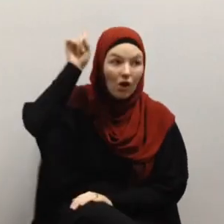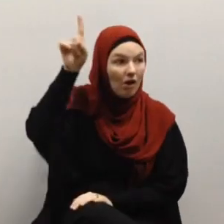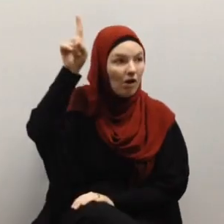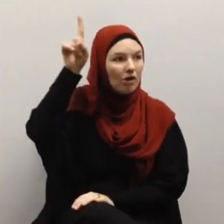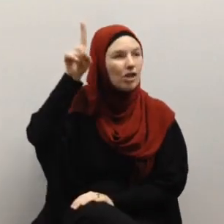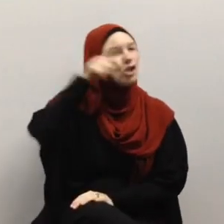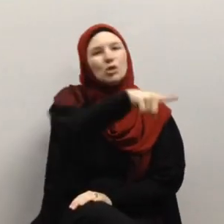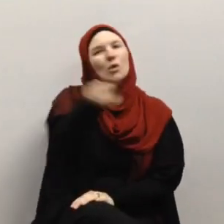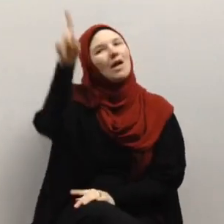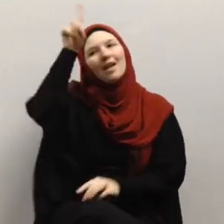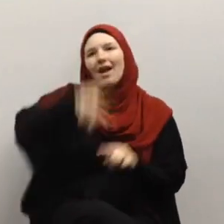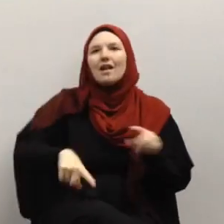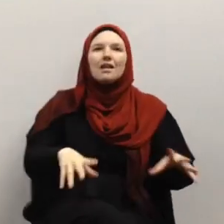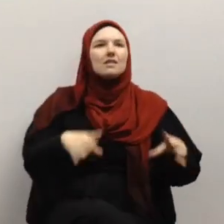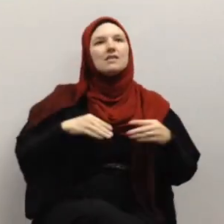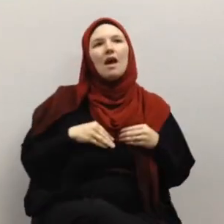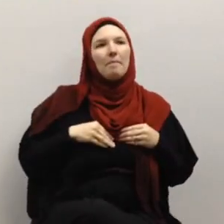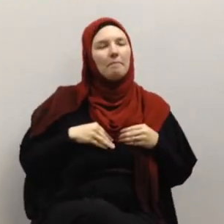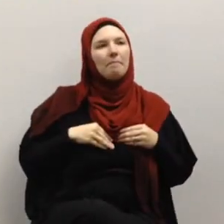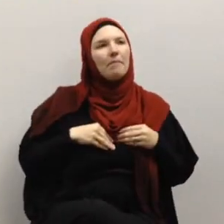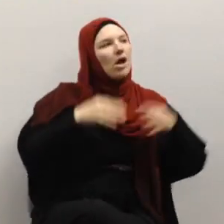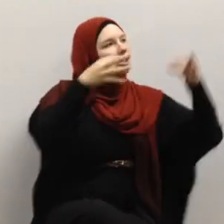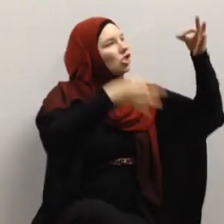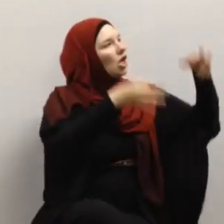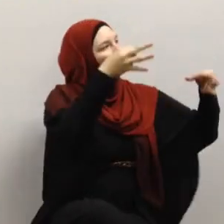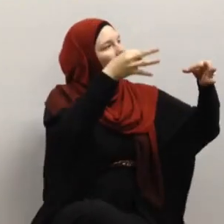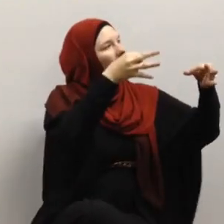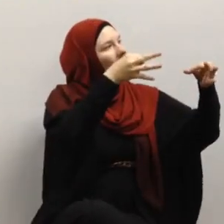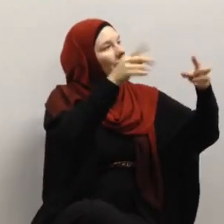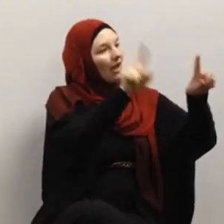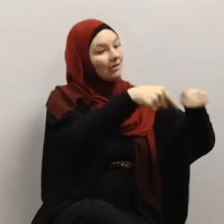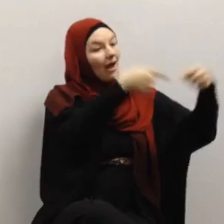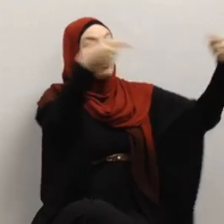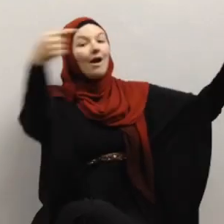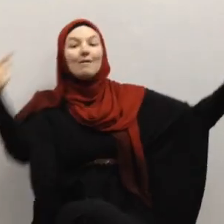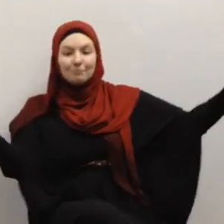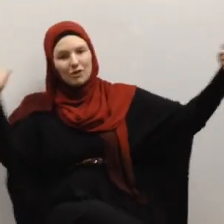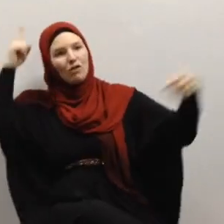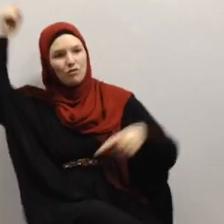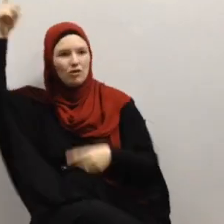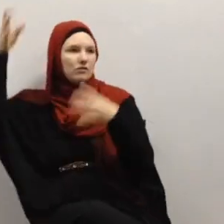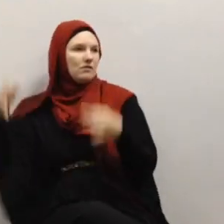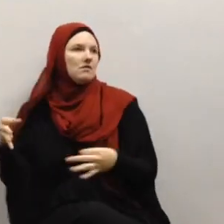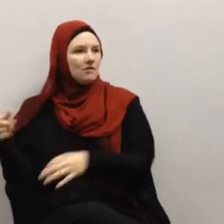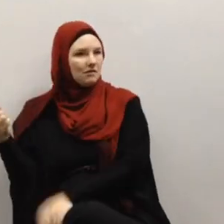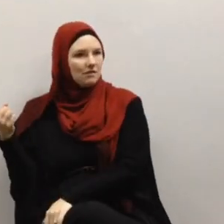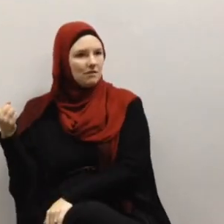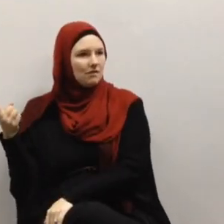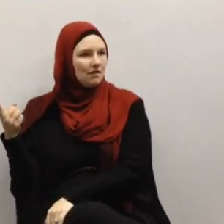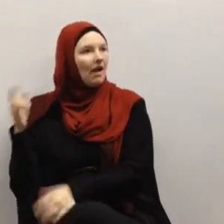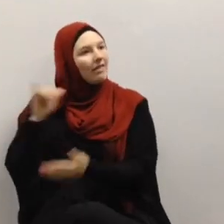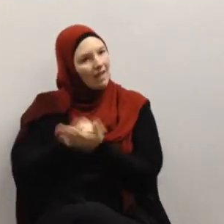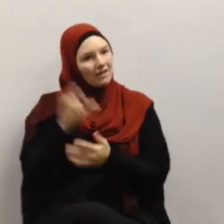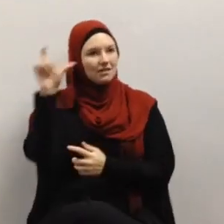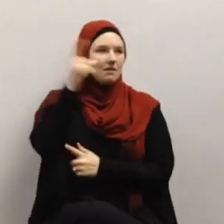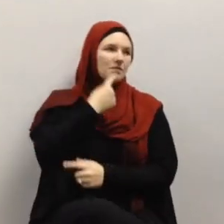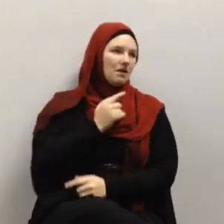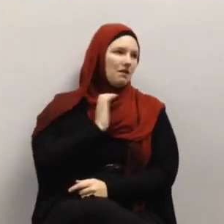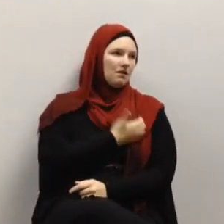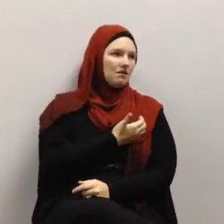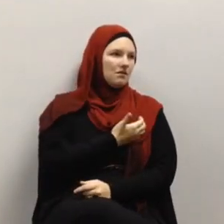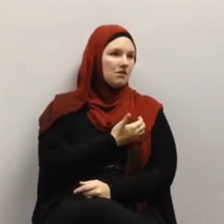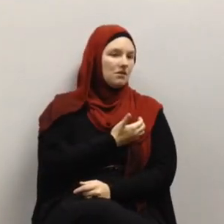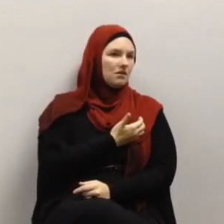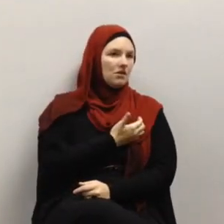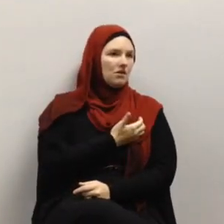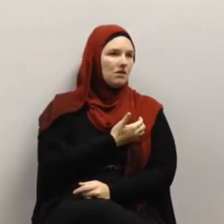accept a judgment that is contrary to the judgment of Allah subhanahu wa ta'ala. This is what Islam is telling us. Look